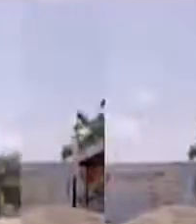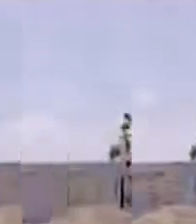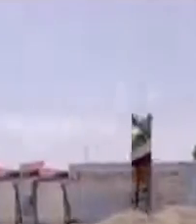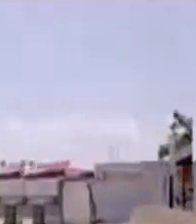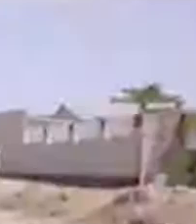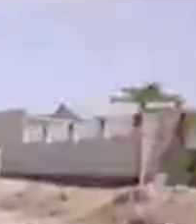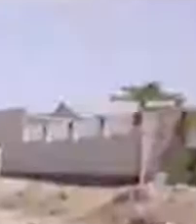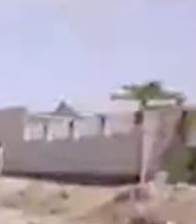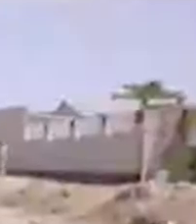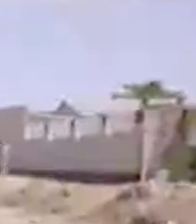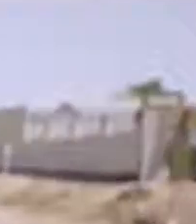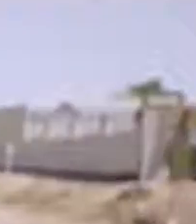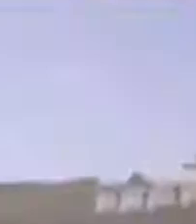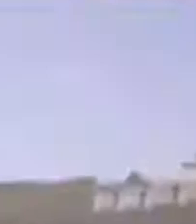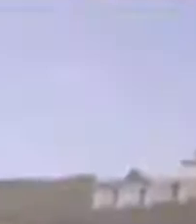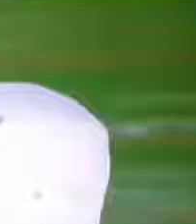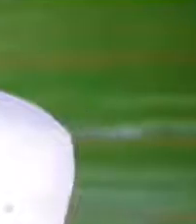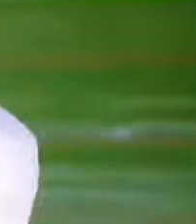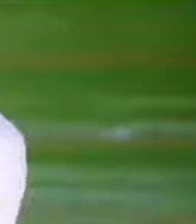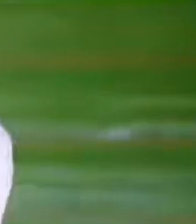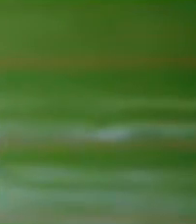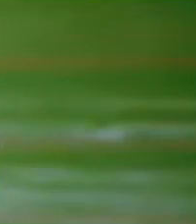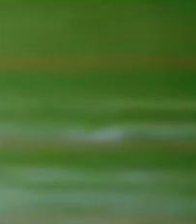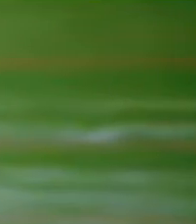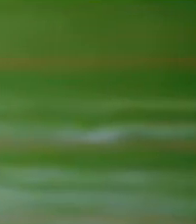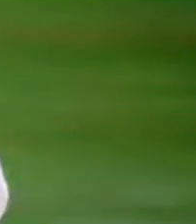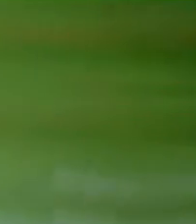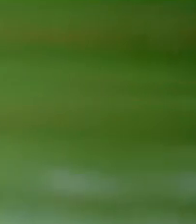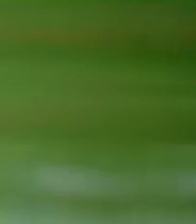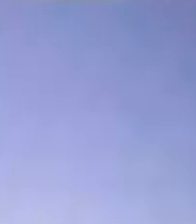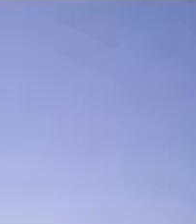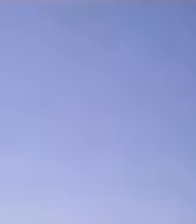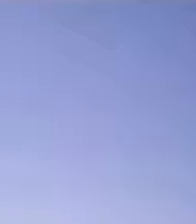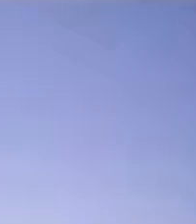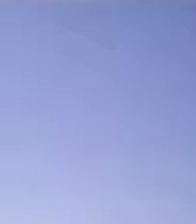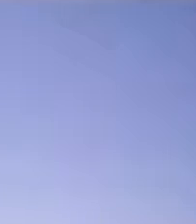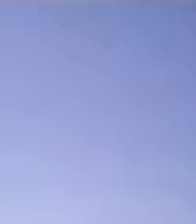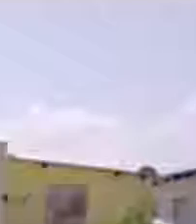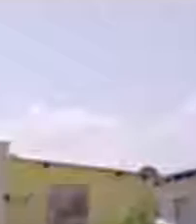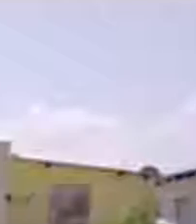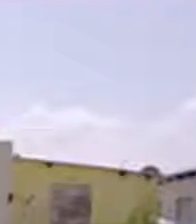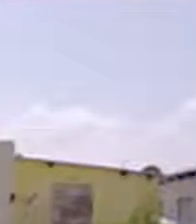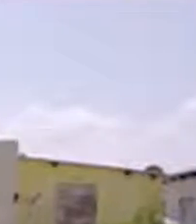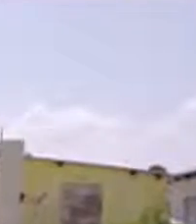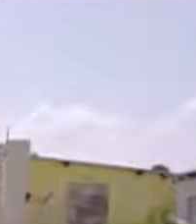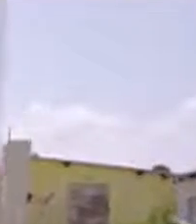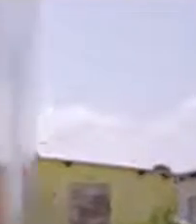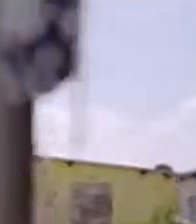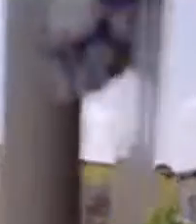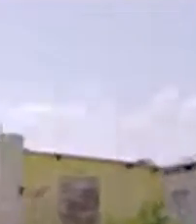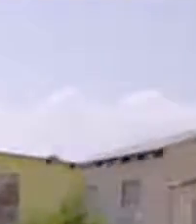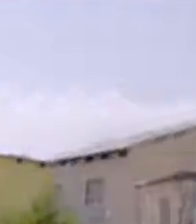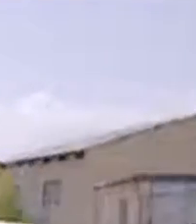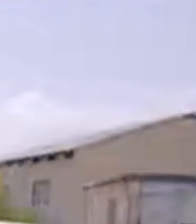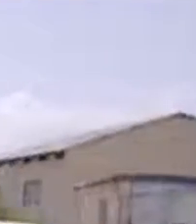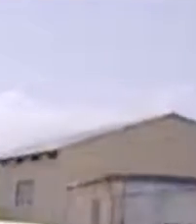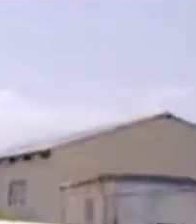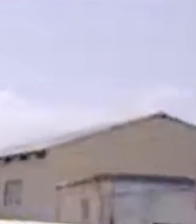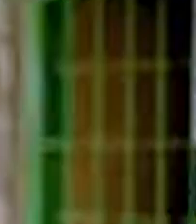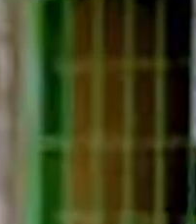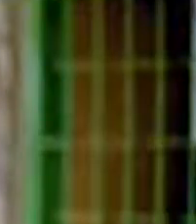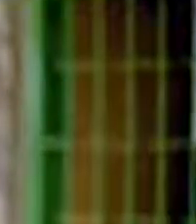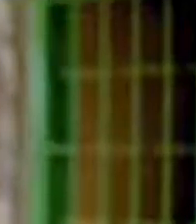If the robot from Nagoka recharge I got a light tick combo Nini woli nandi shanga street pa